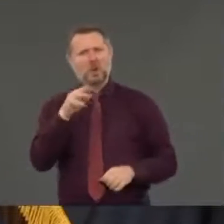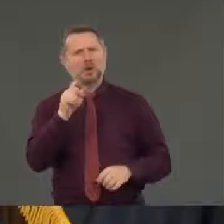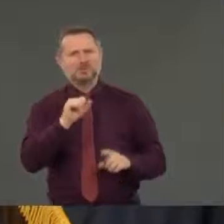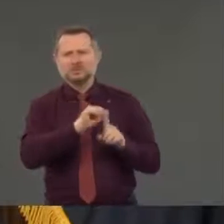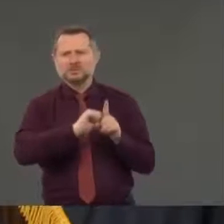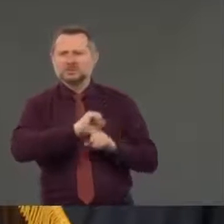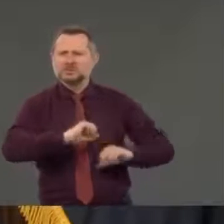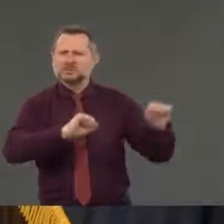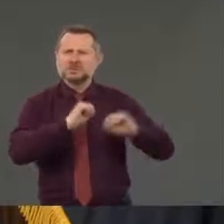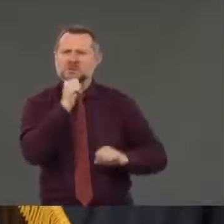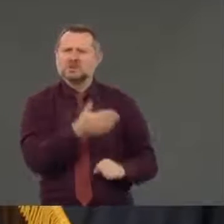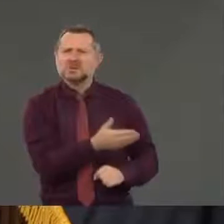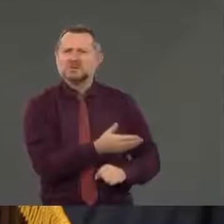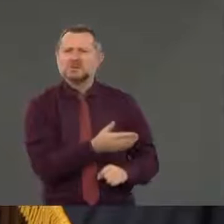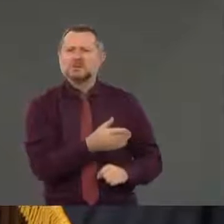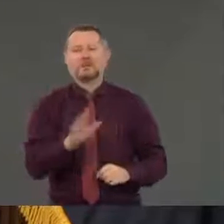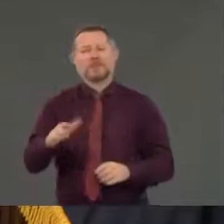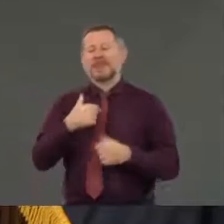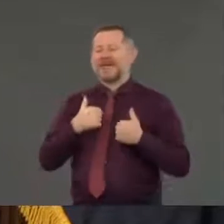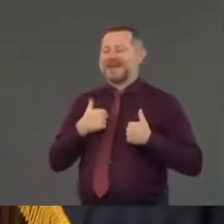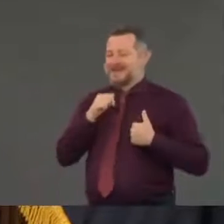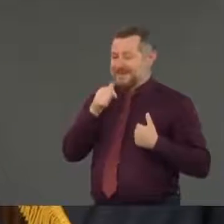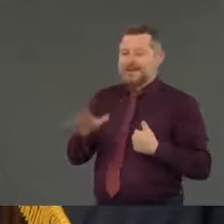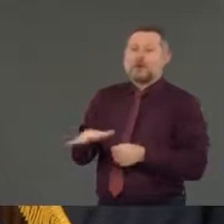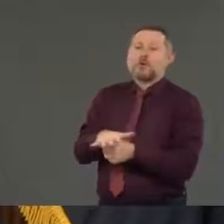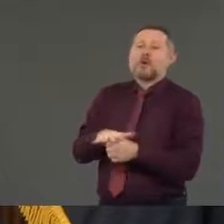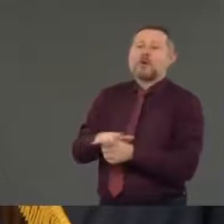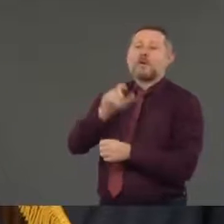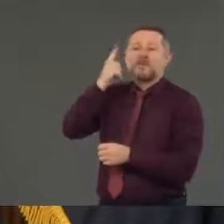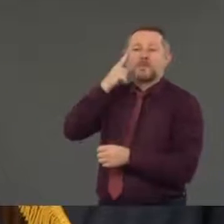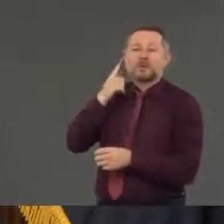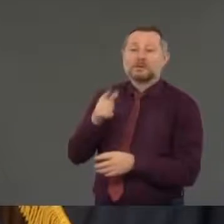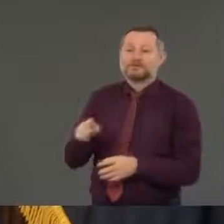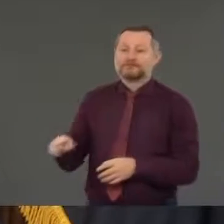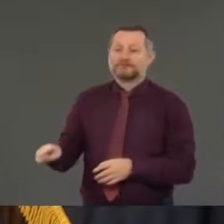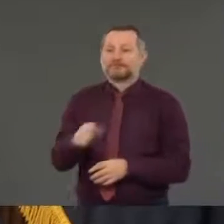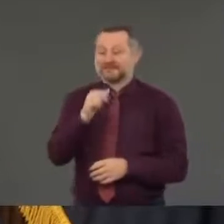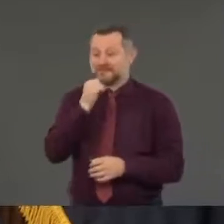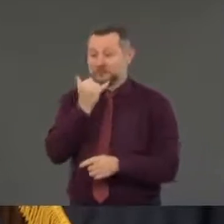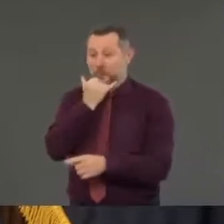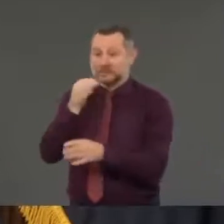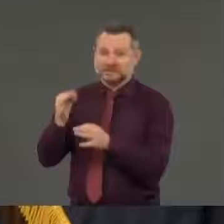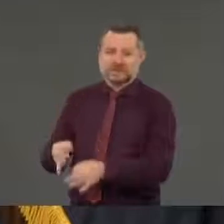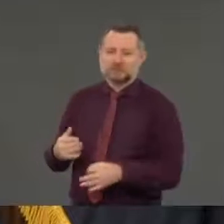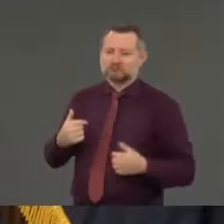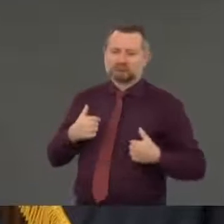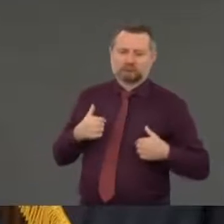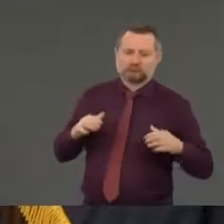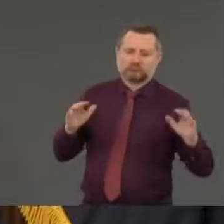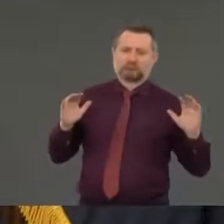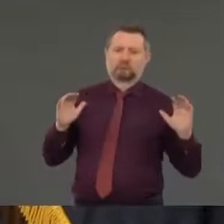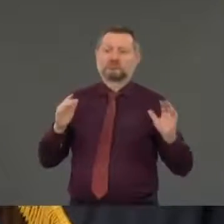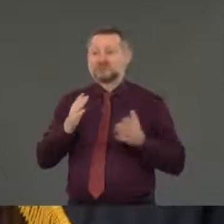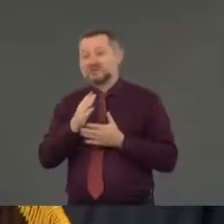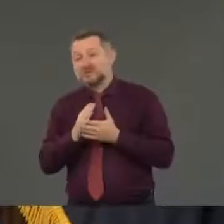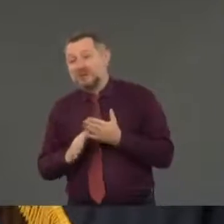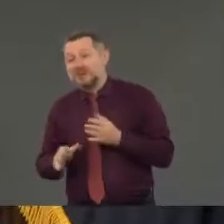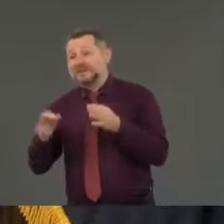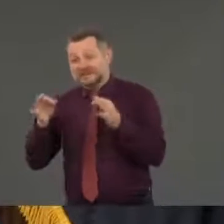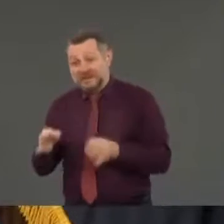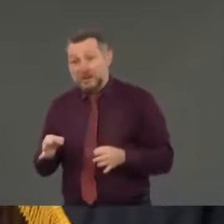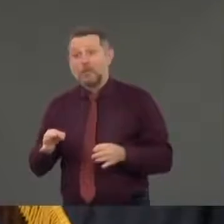local governments. I'm not going to sit here and second-guess a local government. You know, some decisions we make statewide, if it's going to